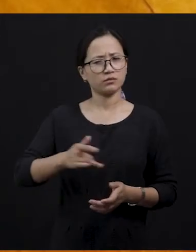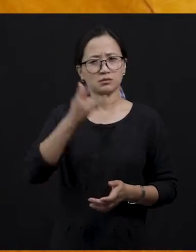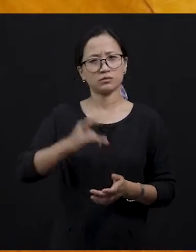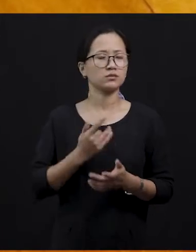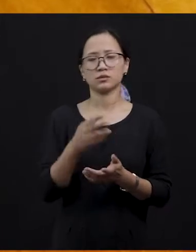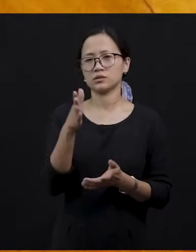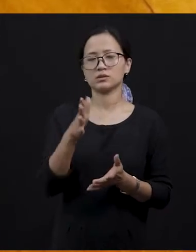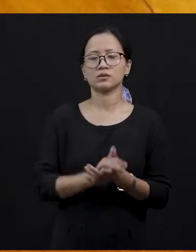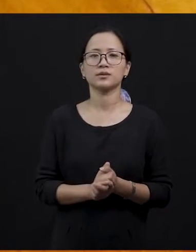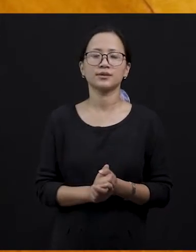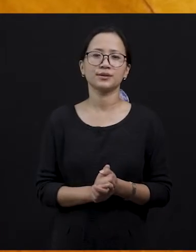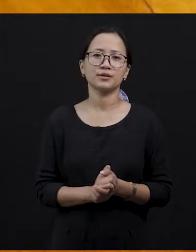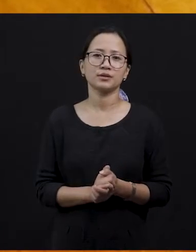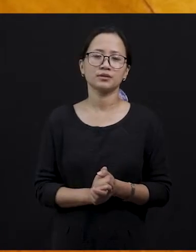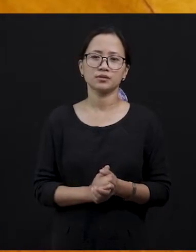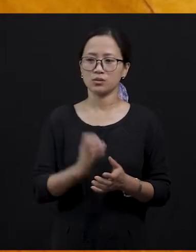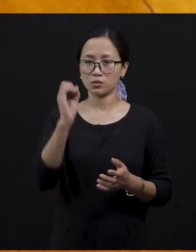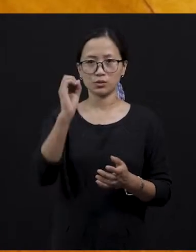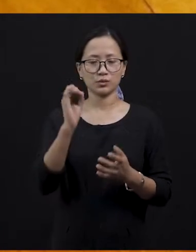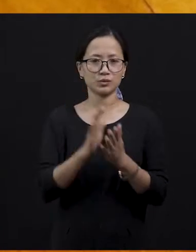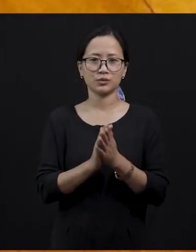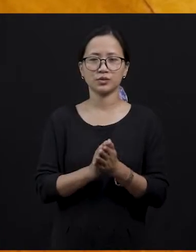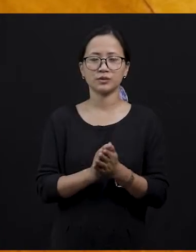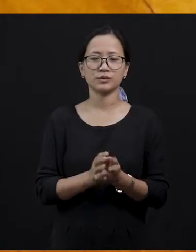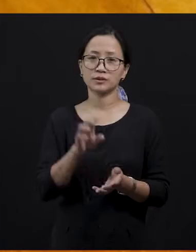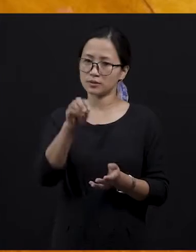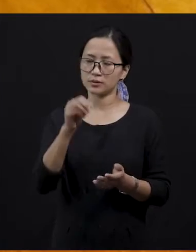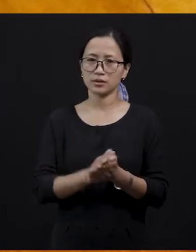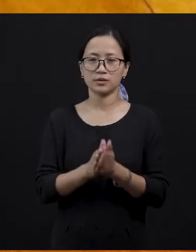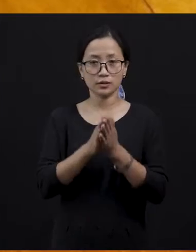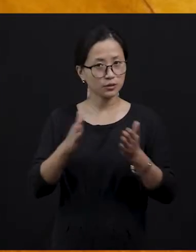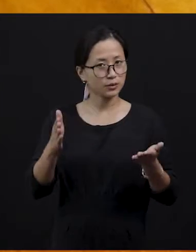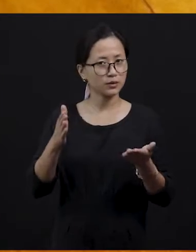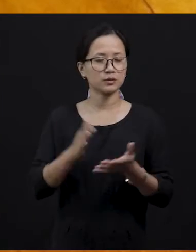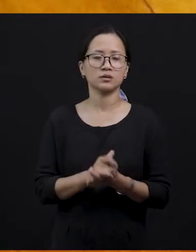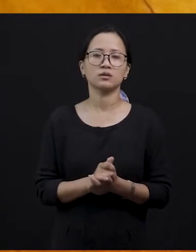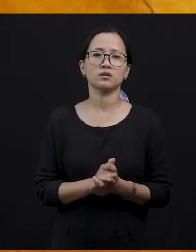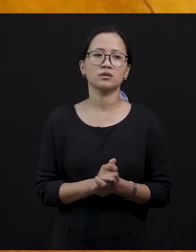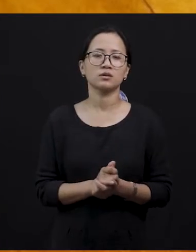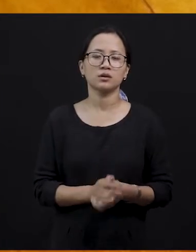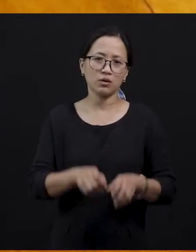it. Okay, but it occupies space. From this activity